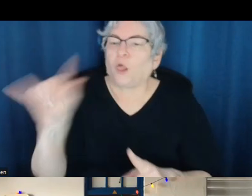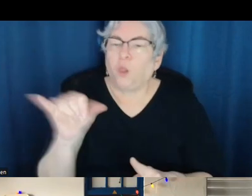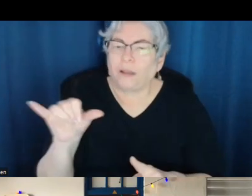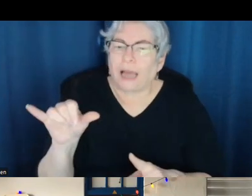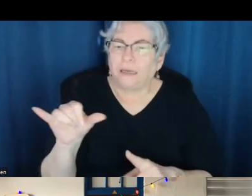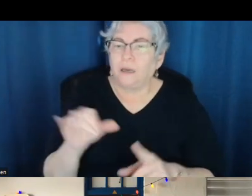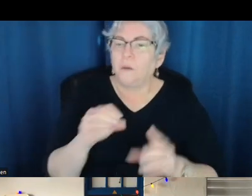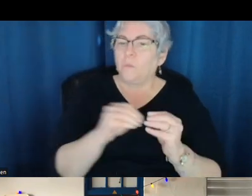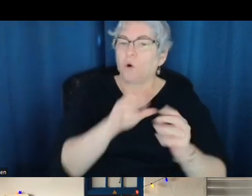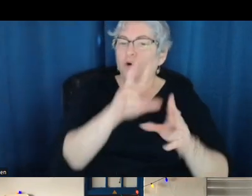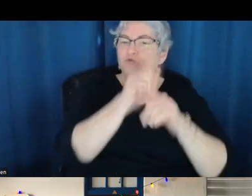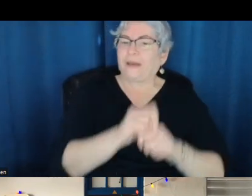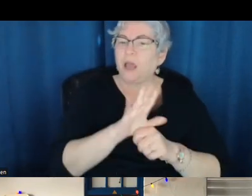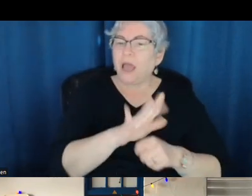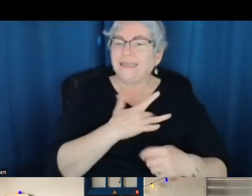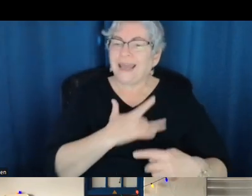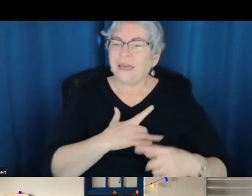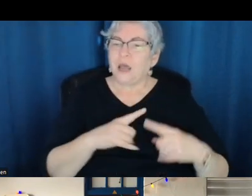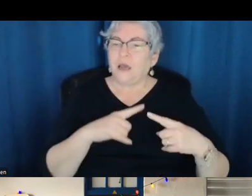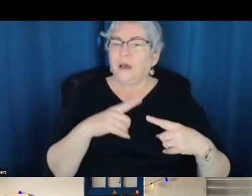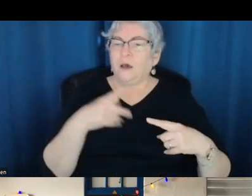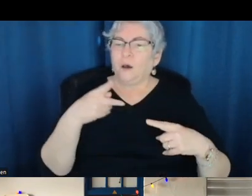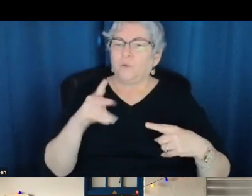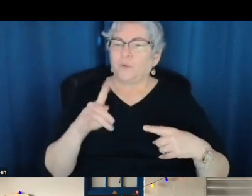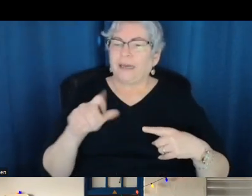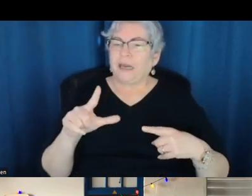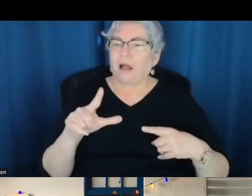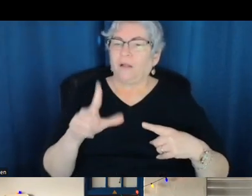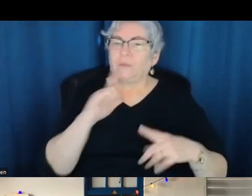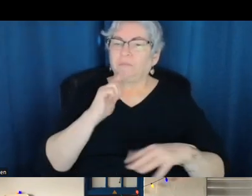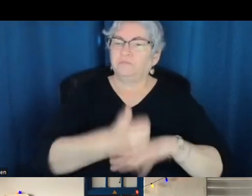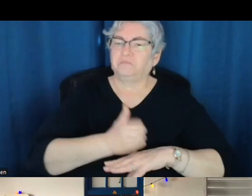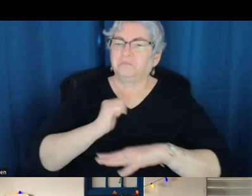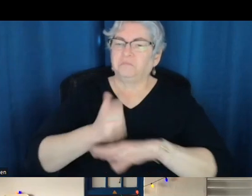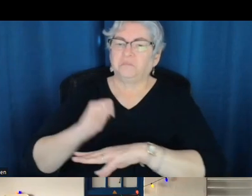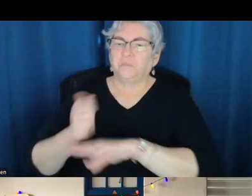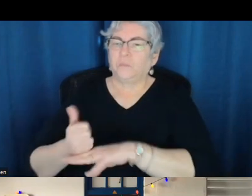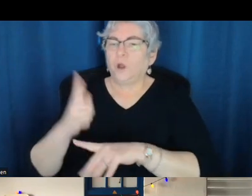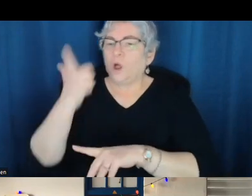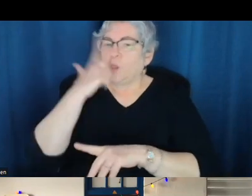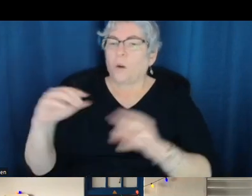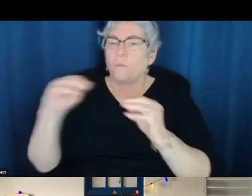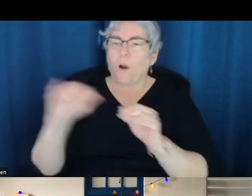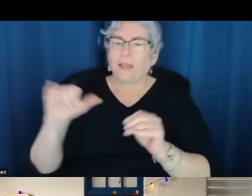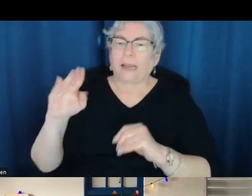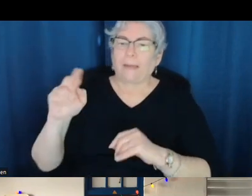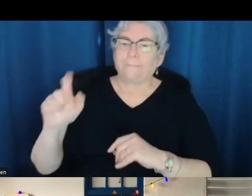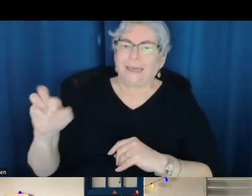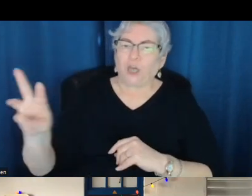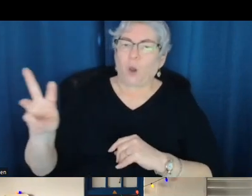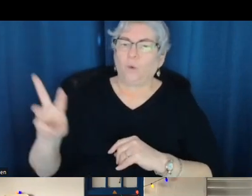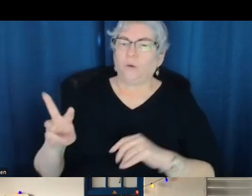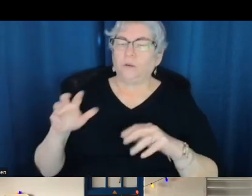more traditional perennial plants, but you're placing them in a way that is more meadow-esque. So lots